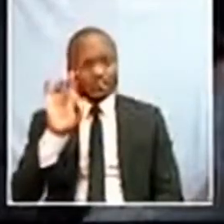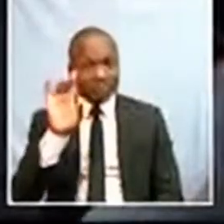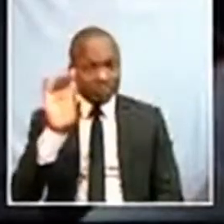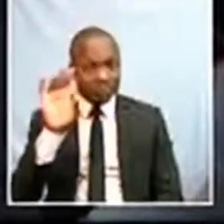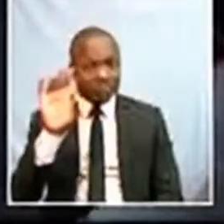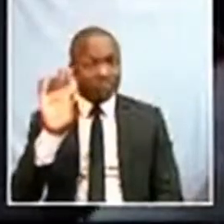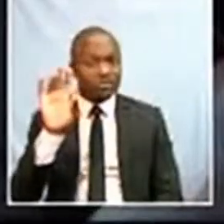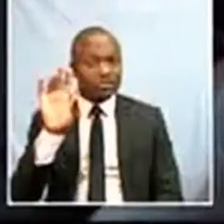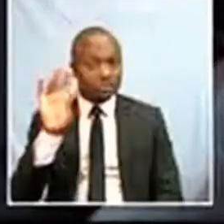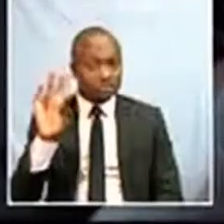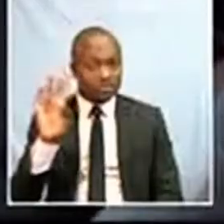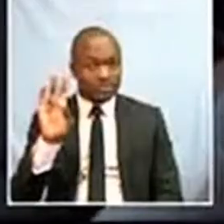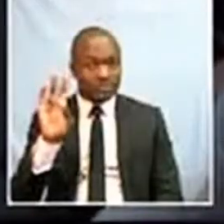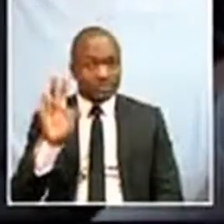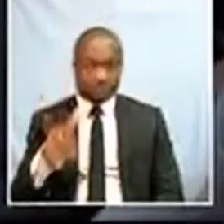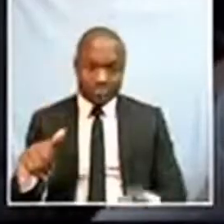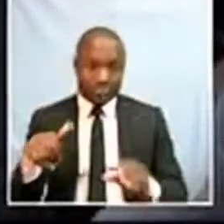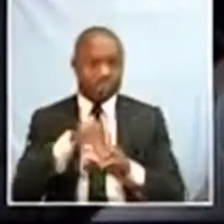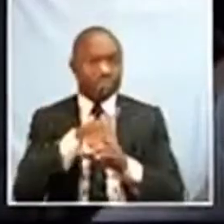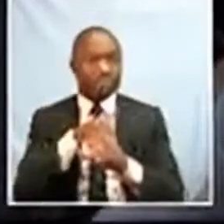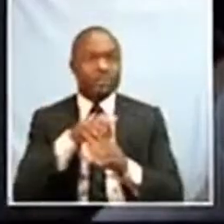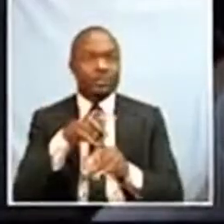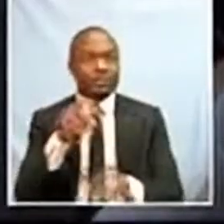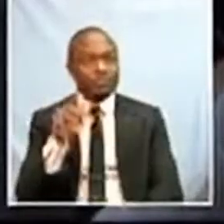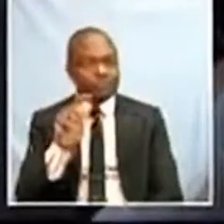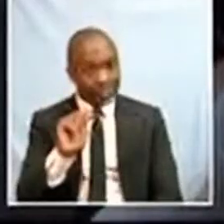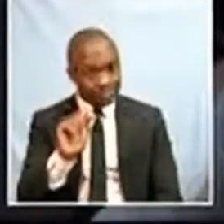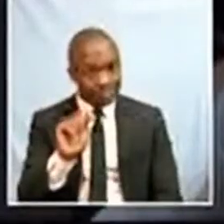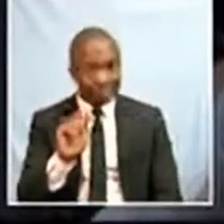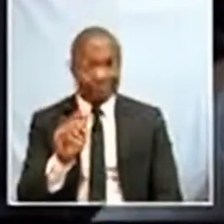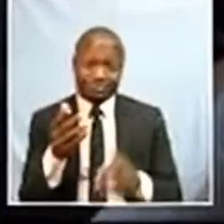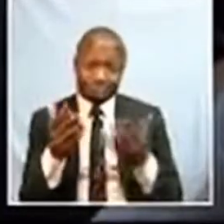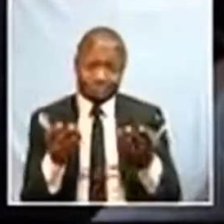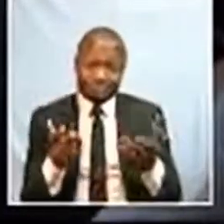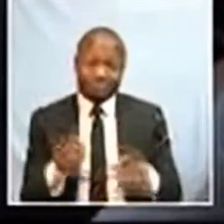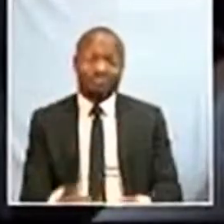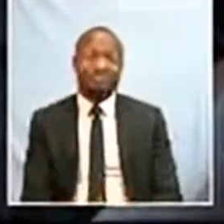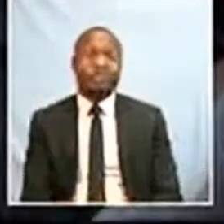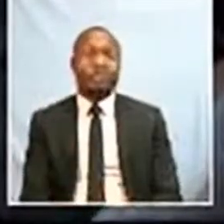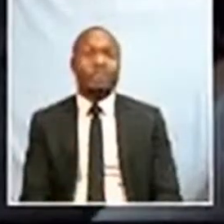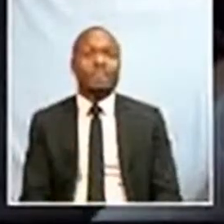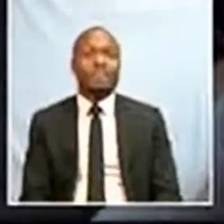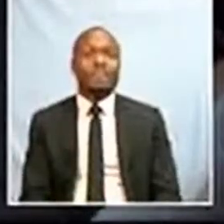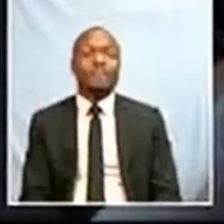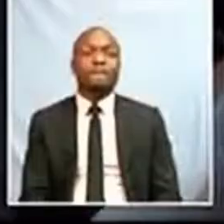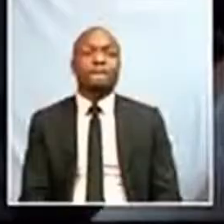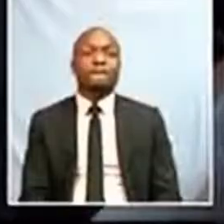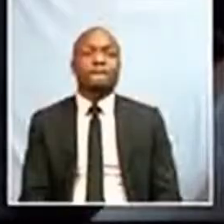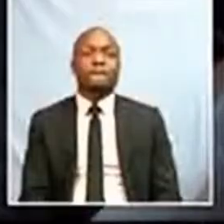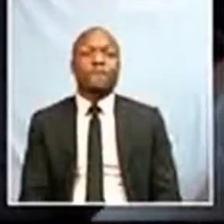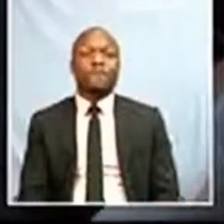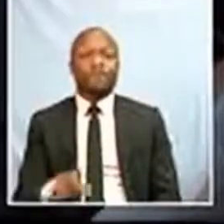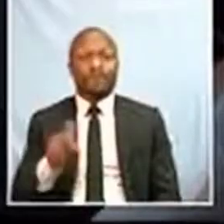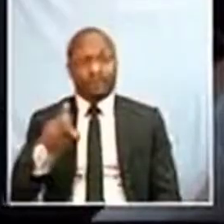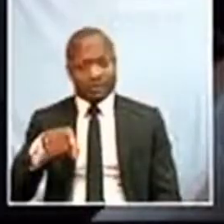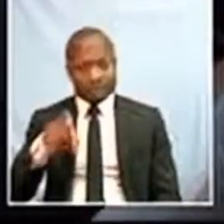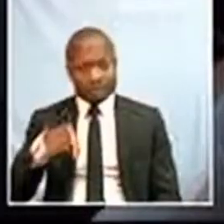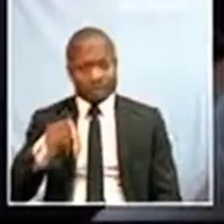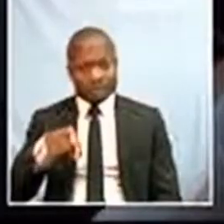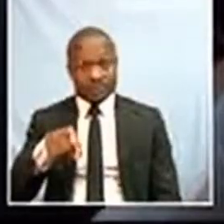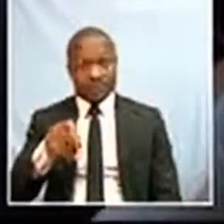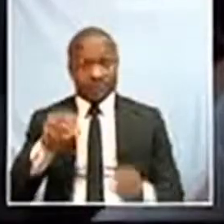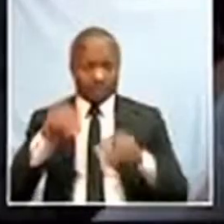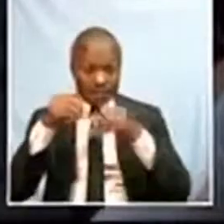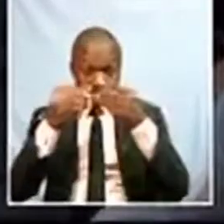687 was including the ablution block? Anyway, so there is need to